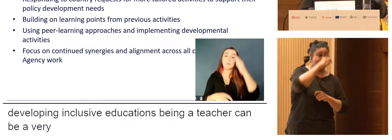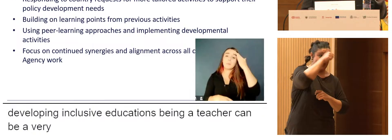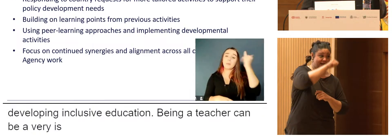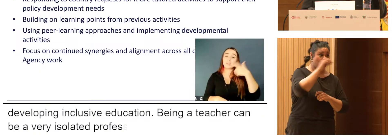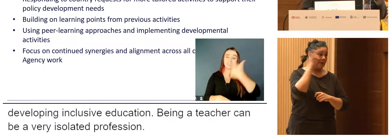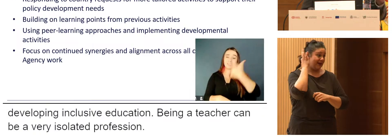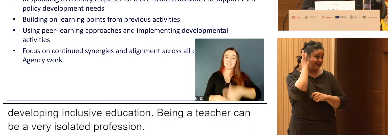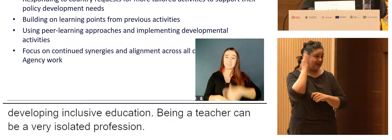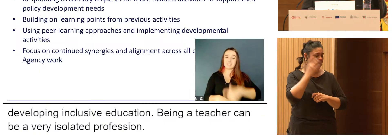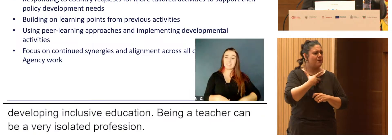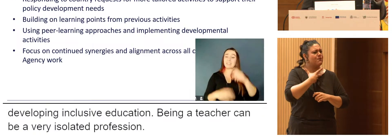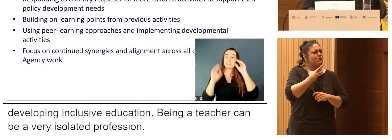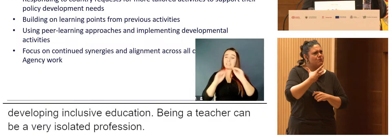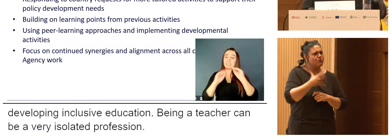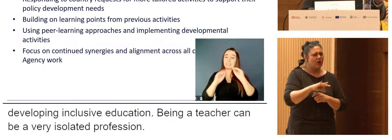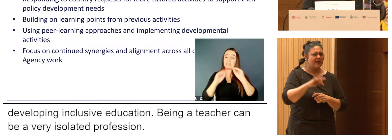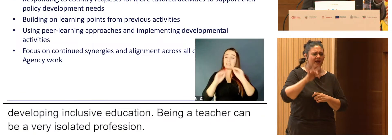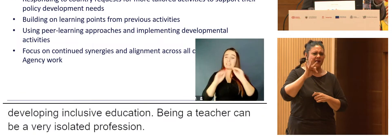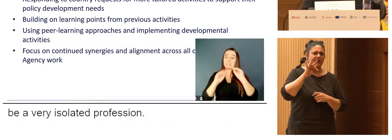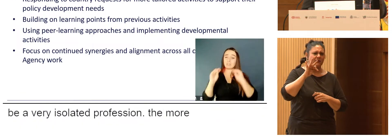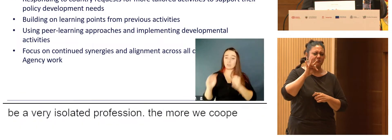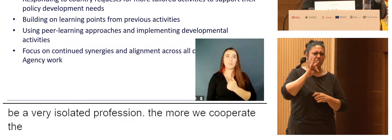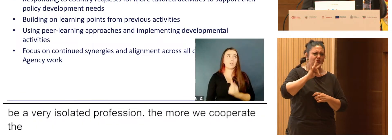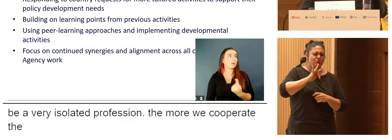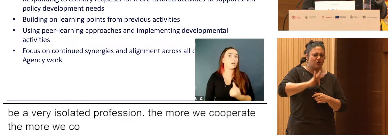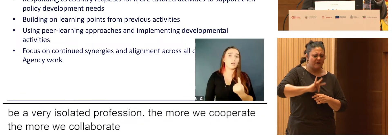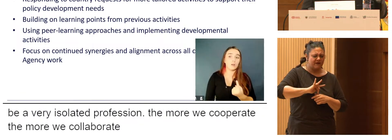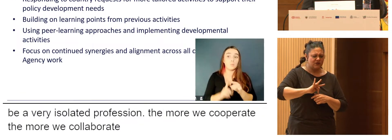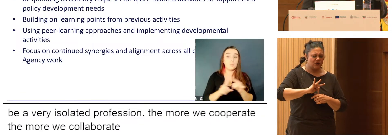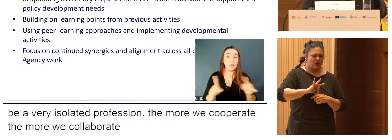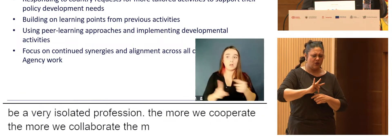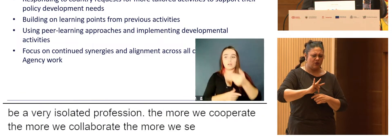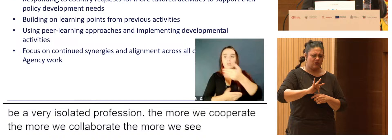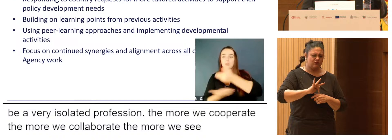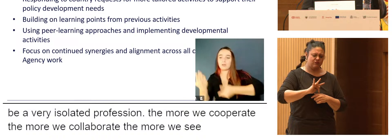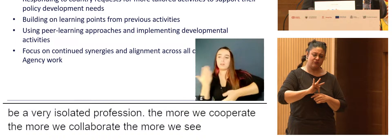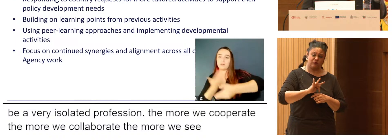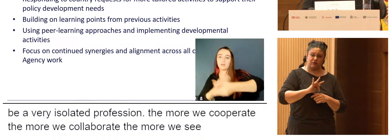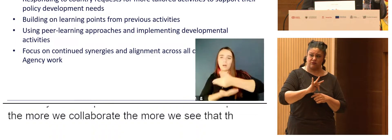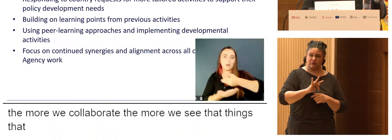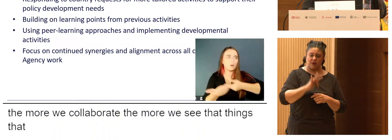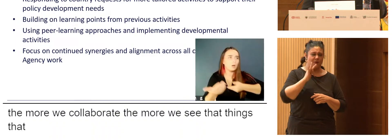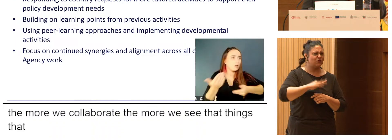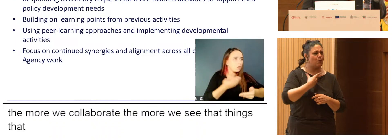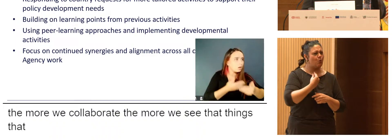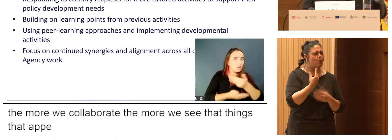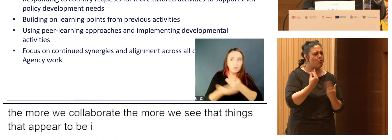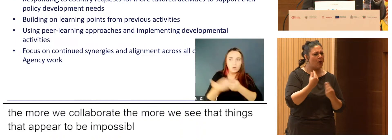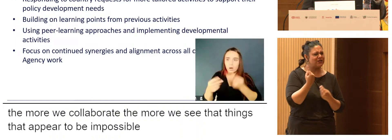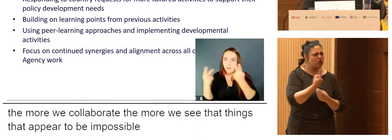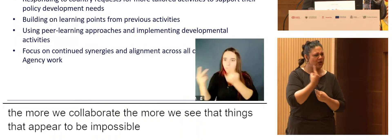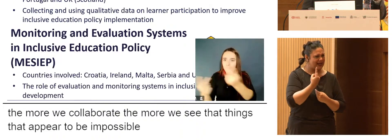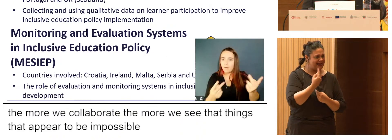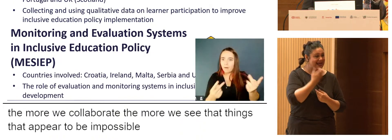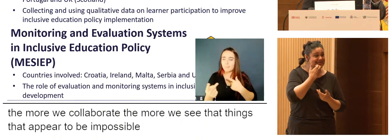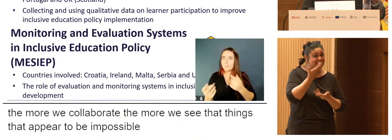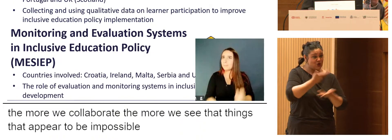The more we cooperate, the more we collaborate, the more we see that things that appear to be impossible are actually